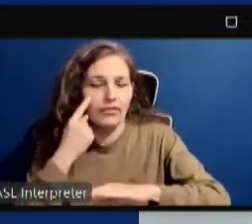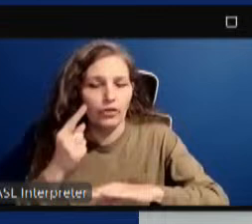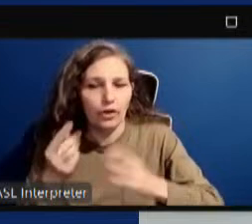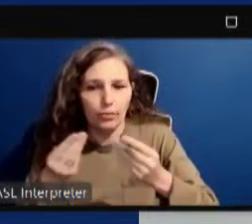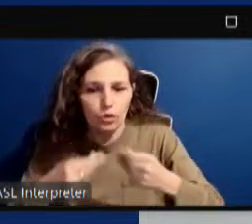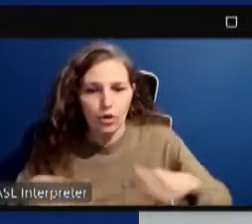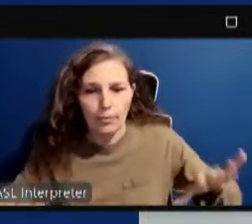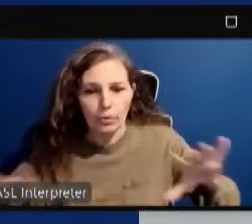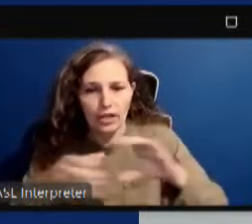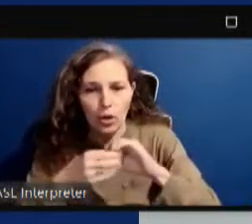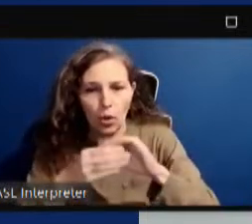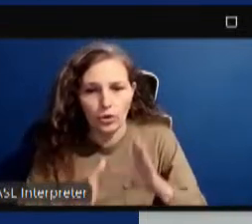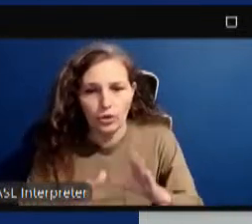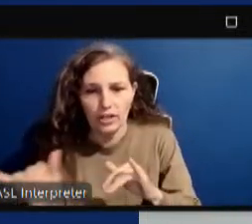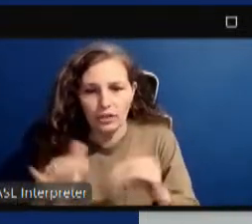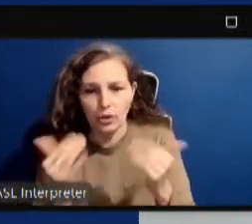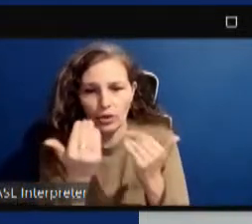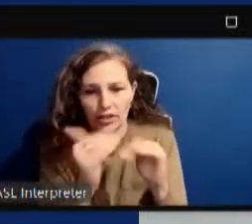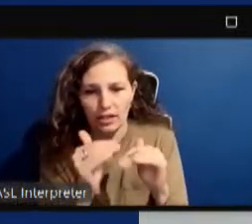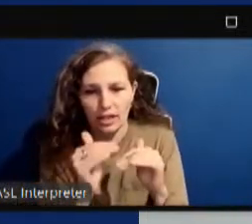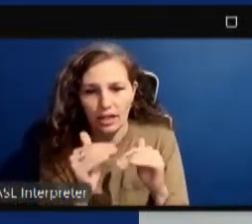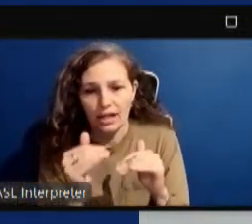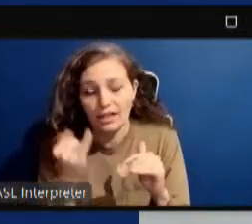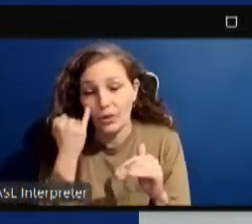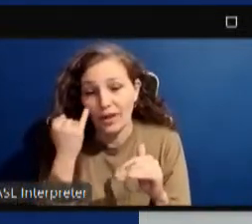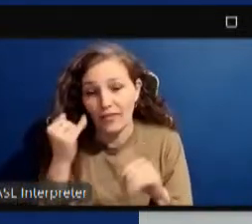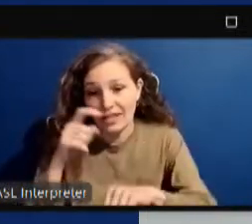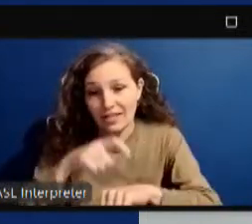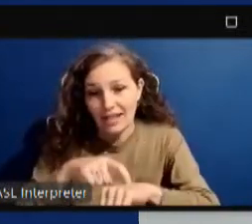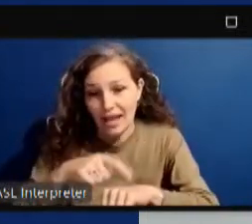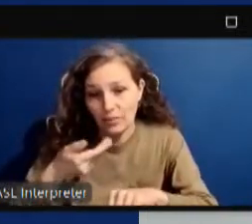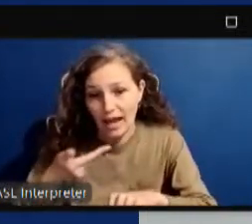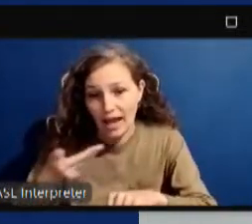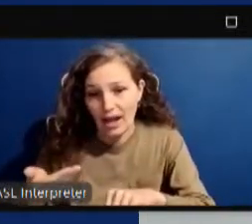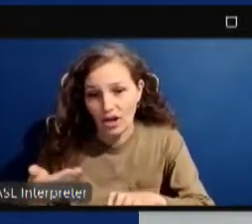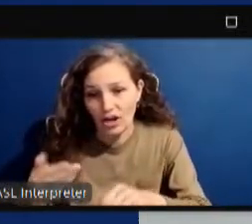restrictions. So for example, when it's time to hire a contractor